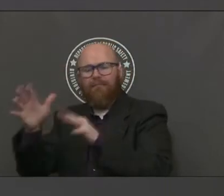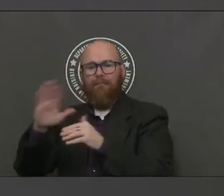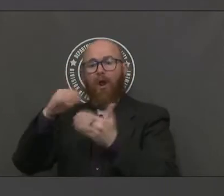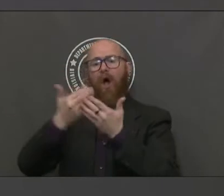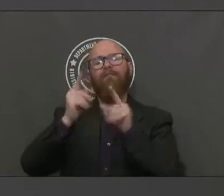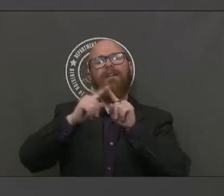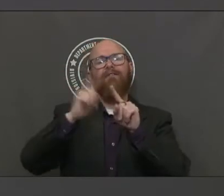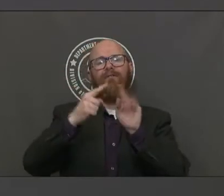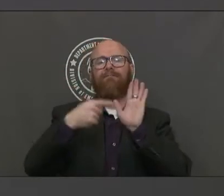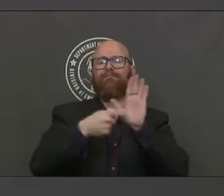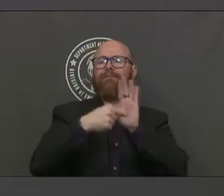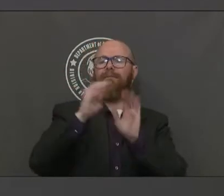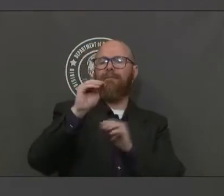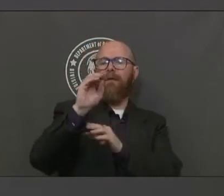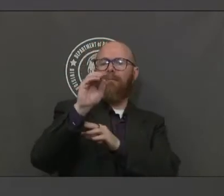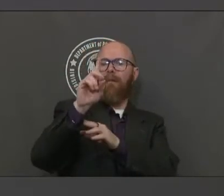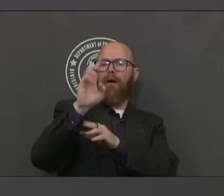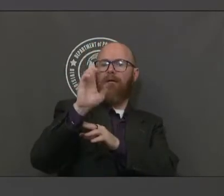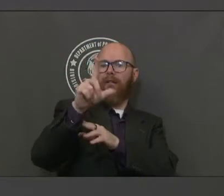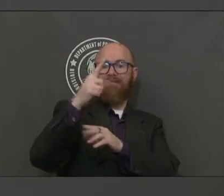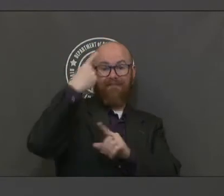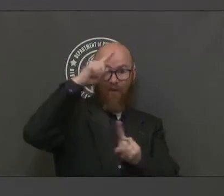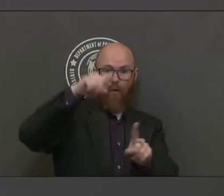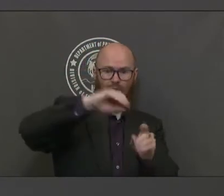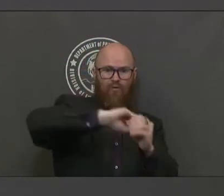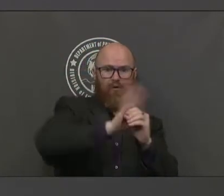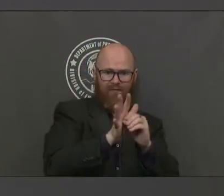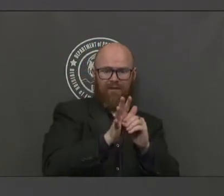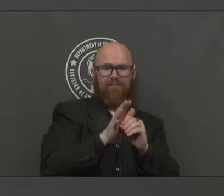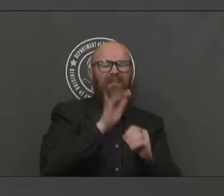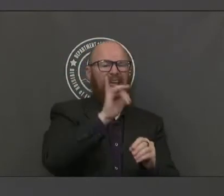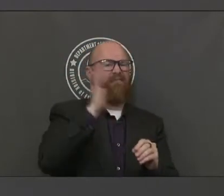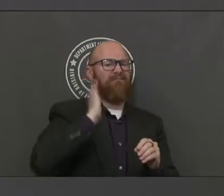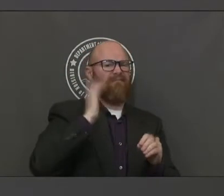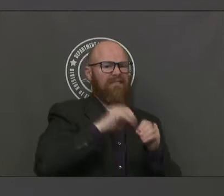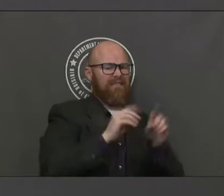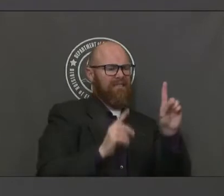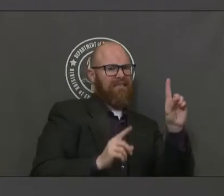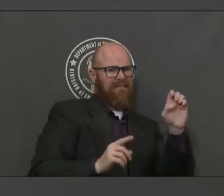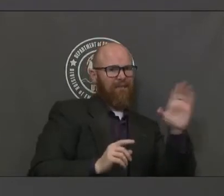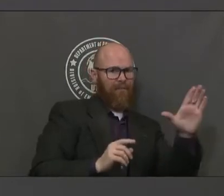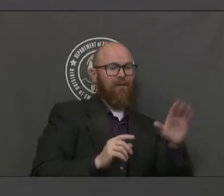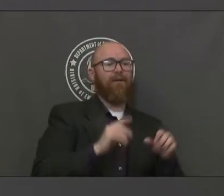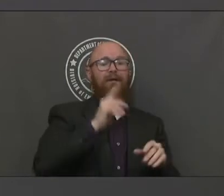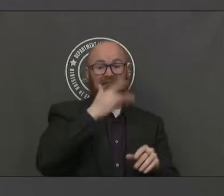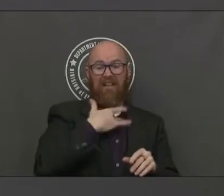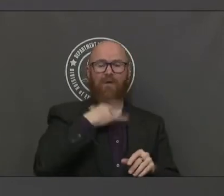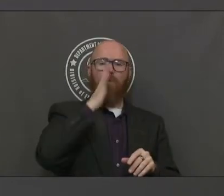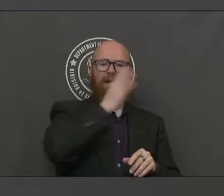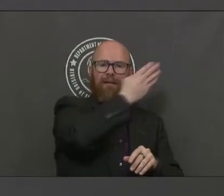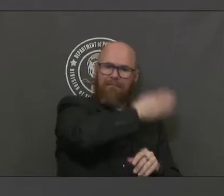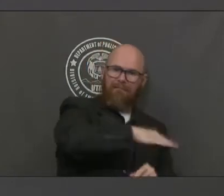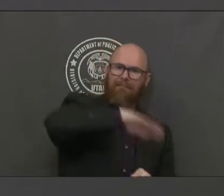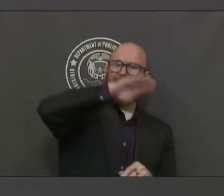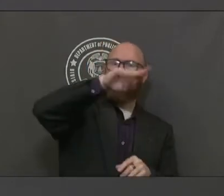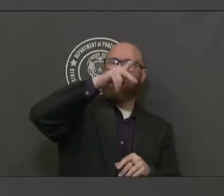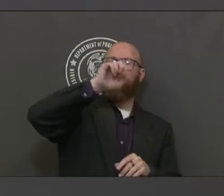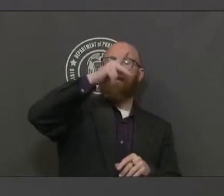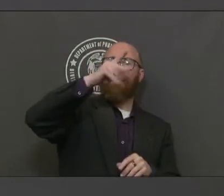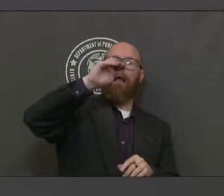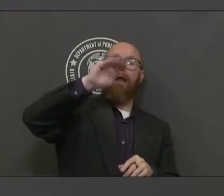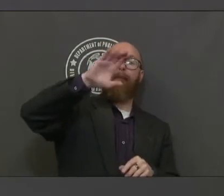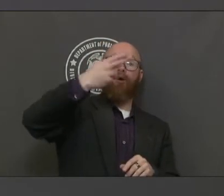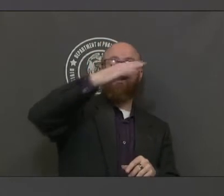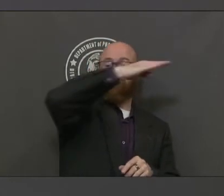showed that this virus and this last wave of the virus would peak in March, and that it would